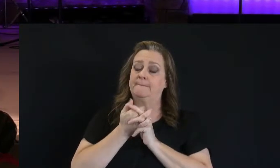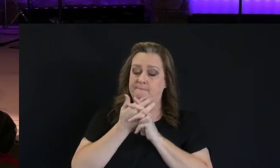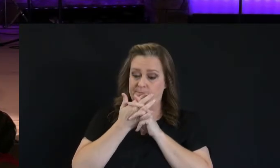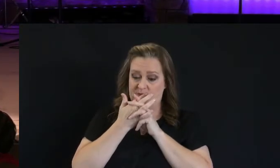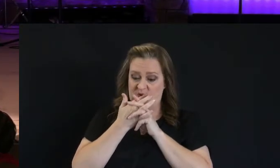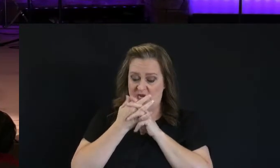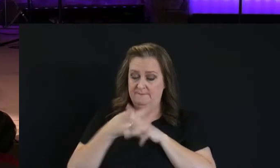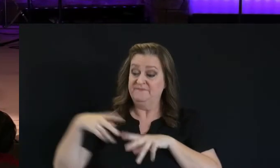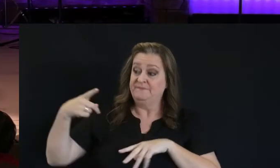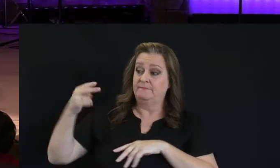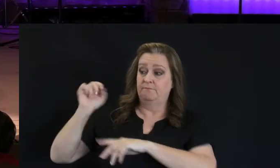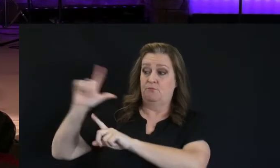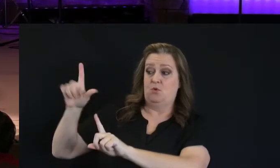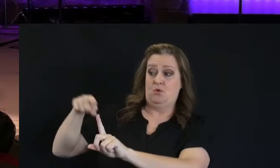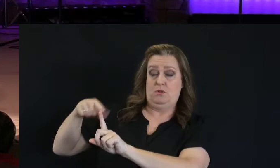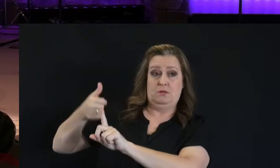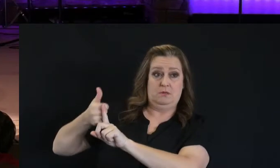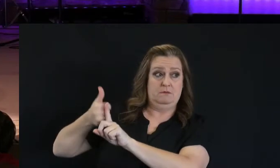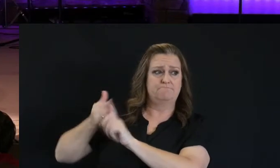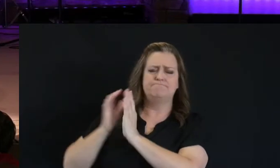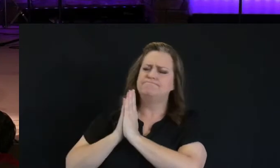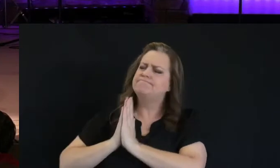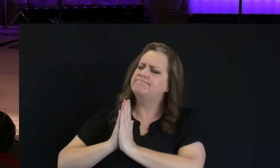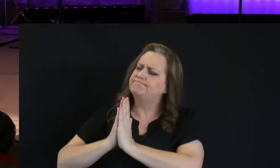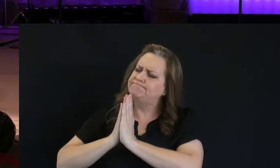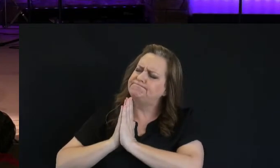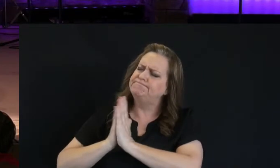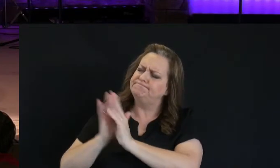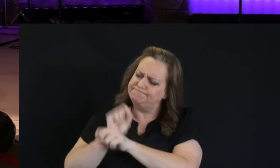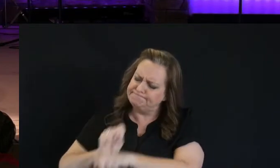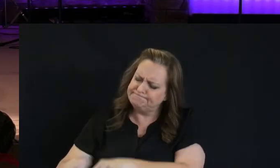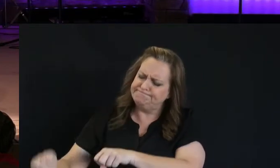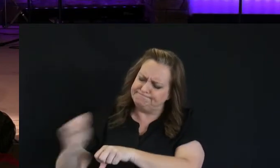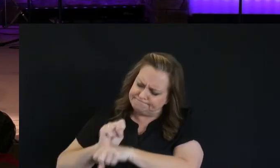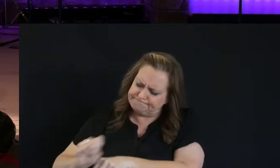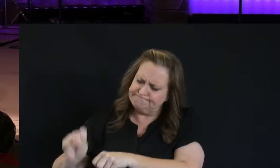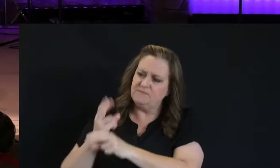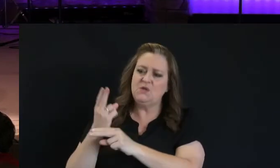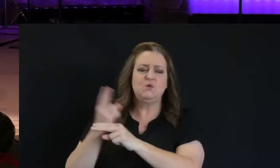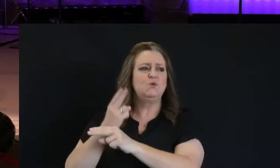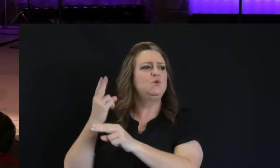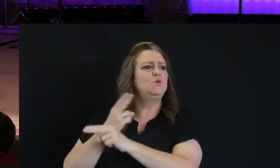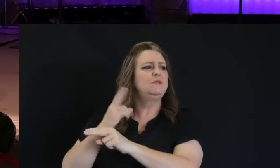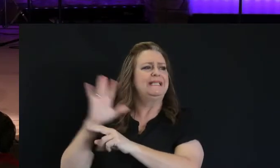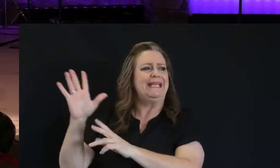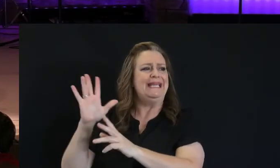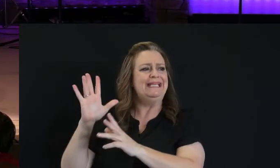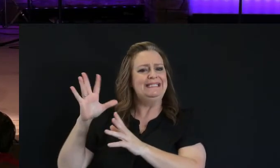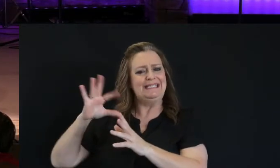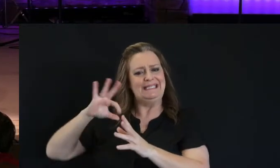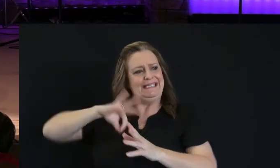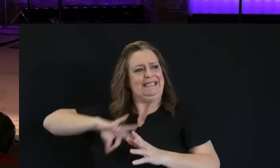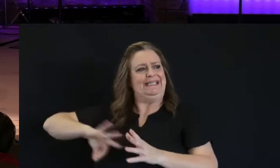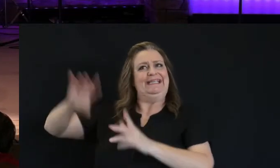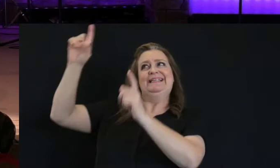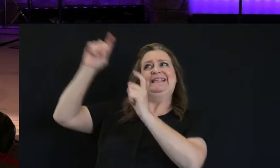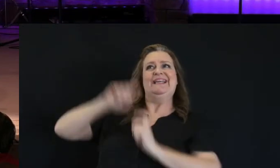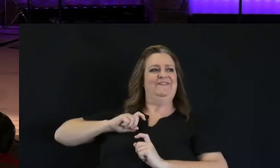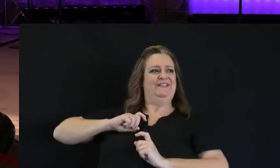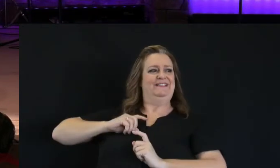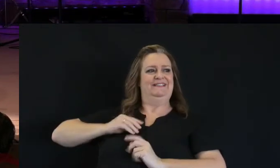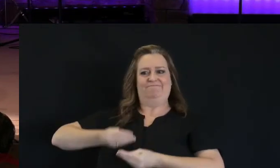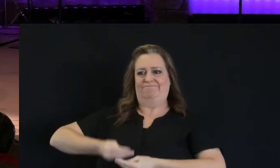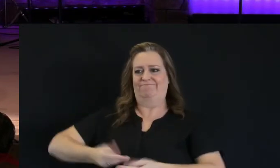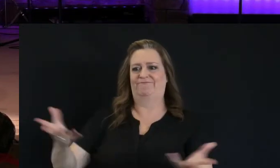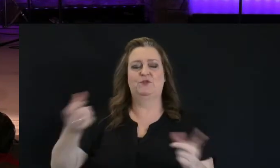Paul is earnestly praying, laboring diligently and using the gifts that he has to impact people. He